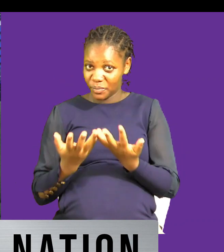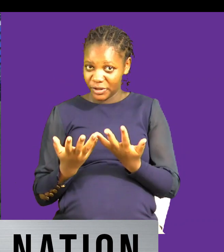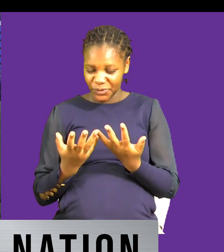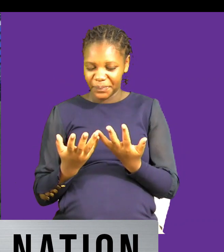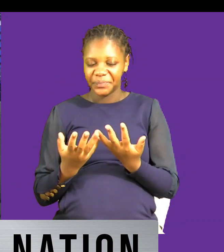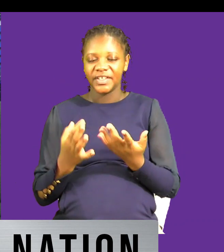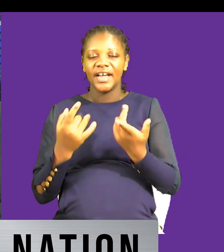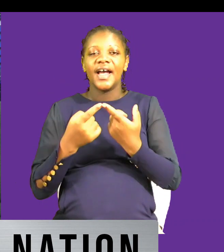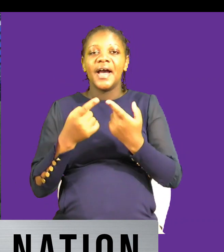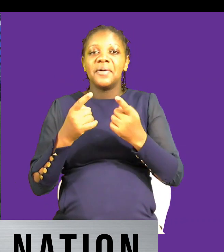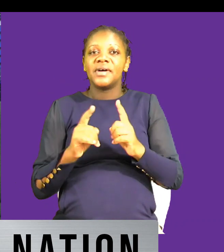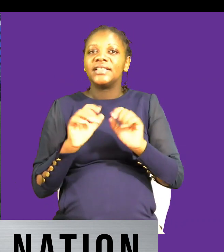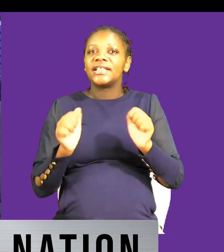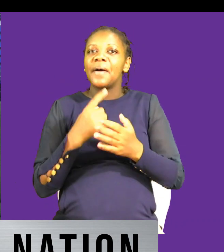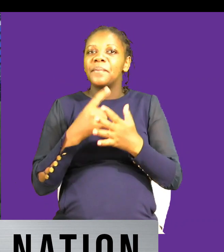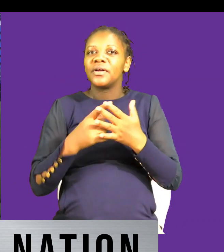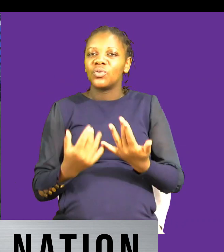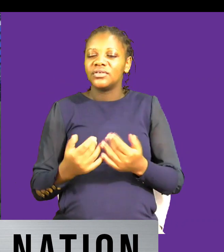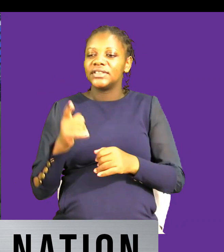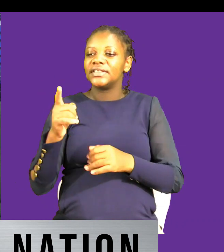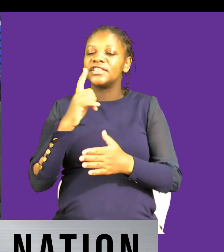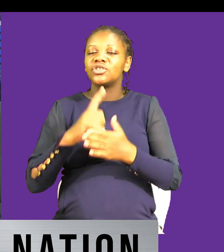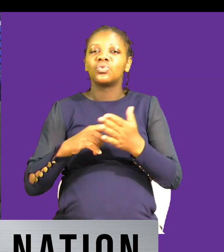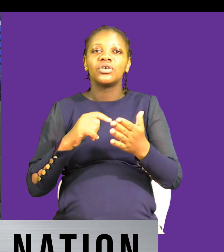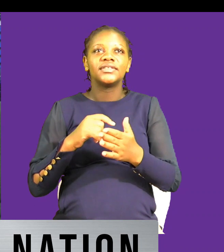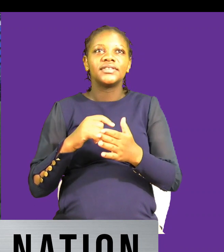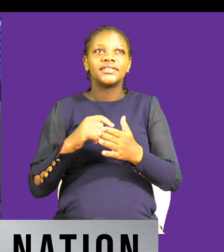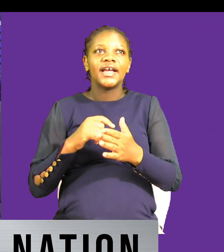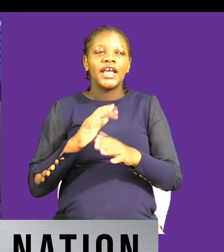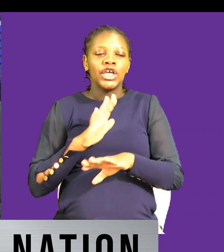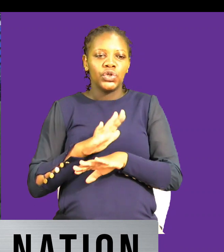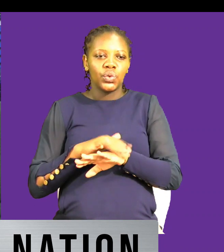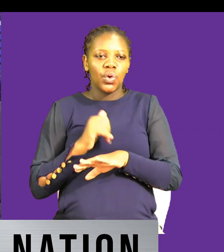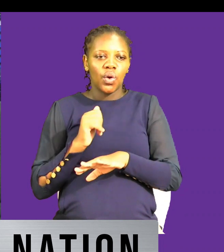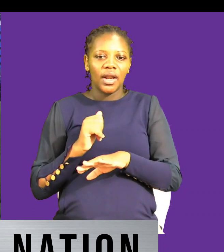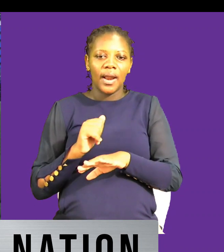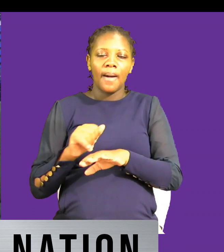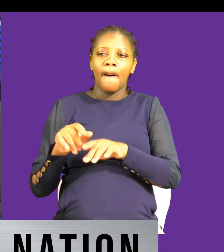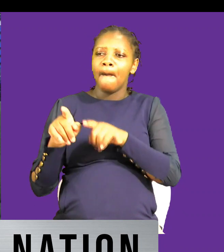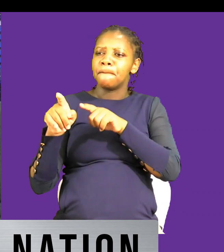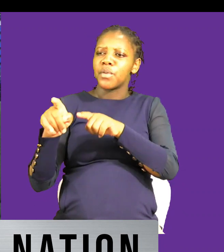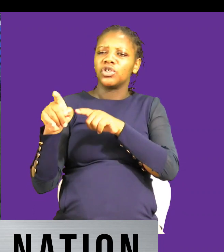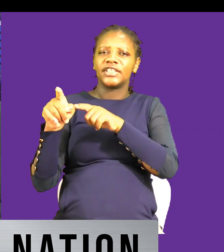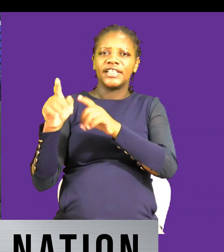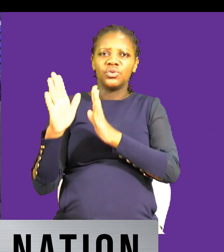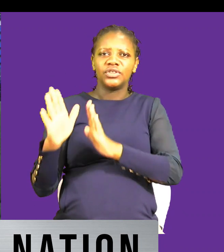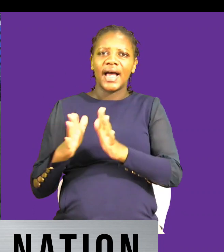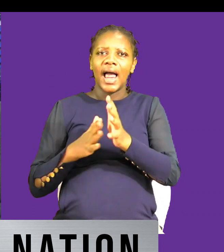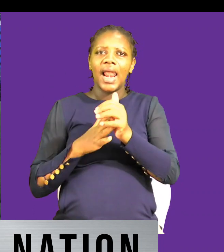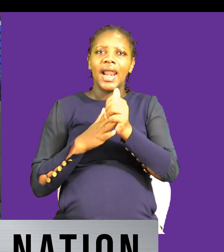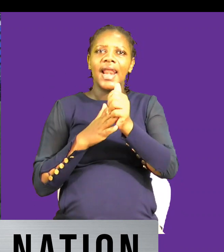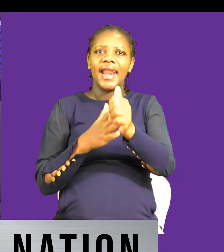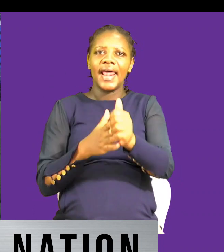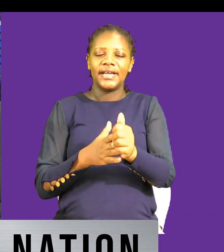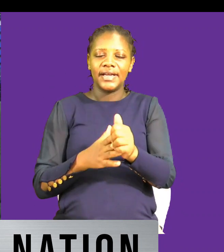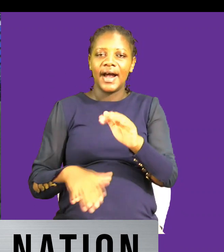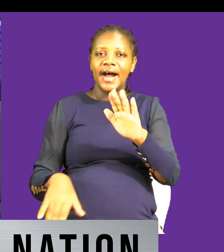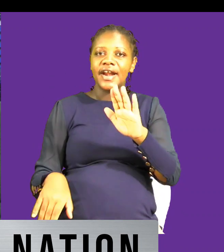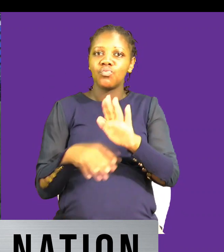unfortunate that this was basically what you call a prosecutor-led kind of